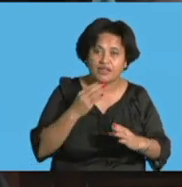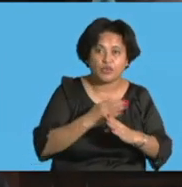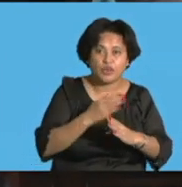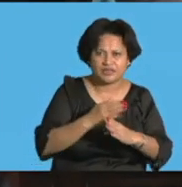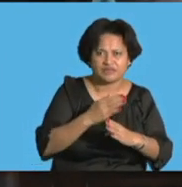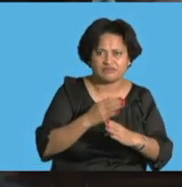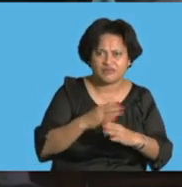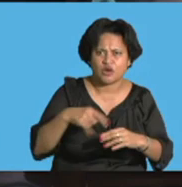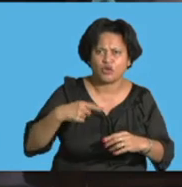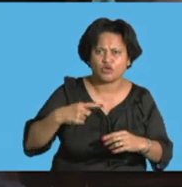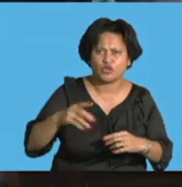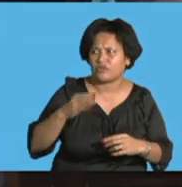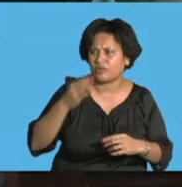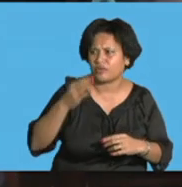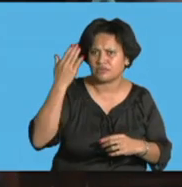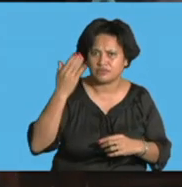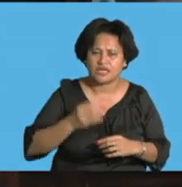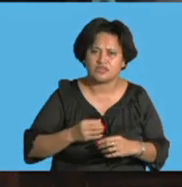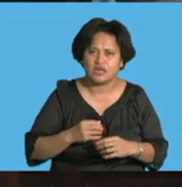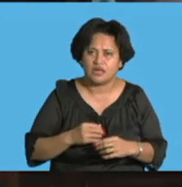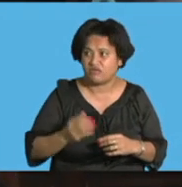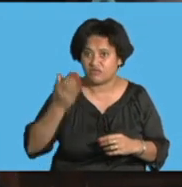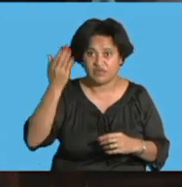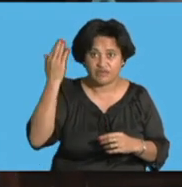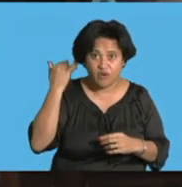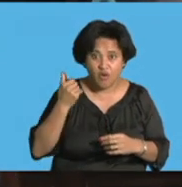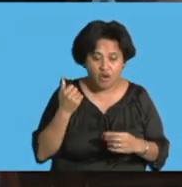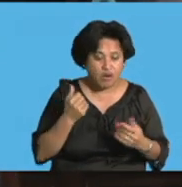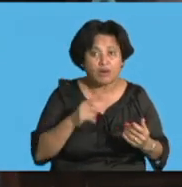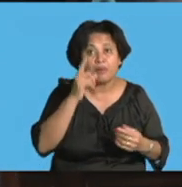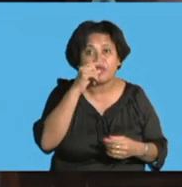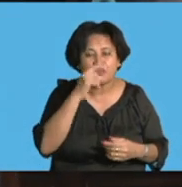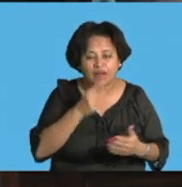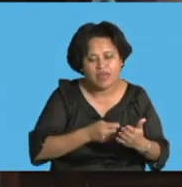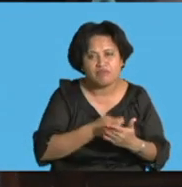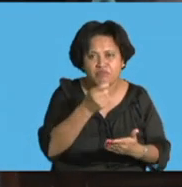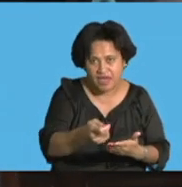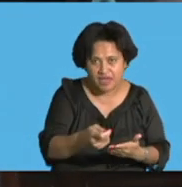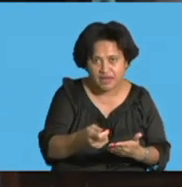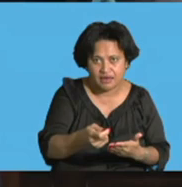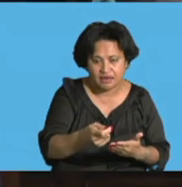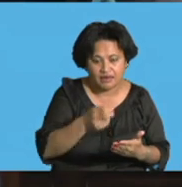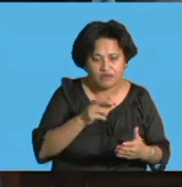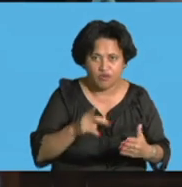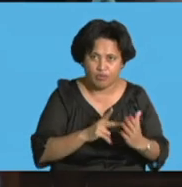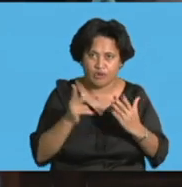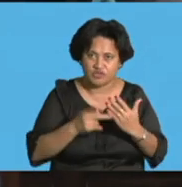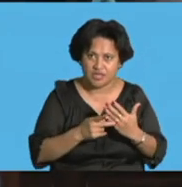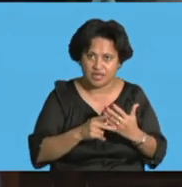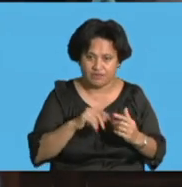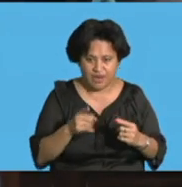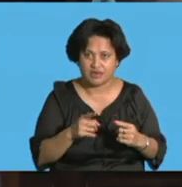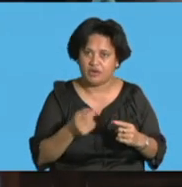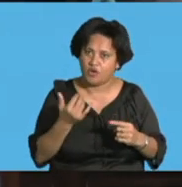projects, unlike in the past, where ratepayers had to pay a special rate for capital projects. Such funding is a